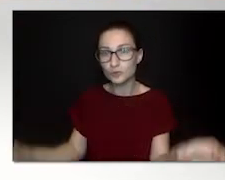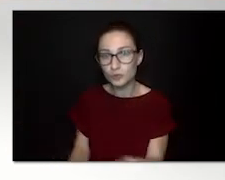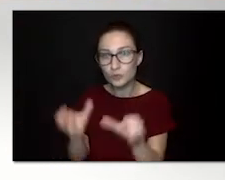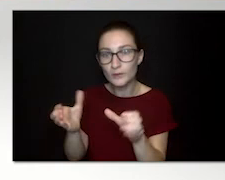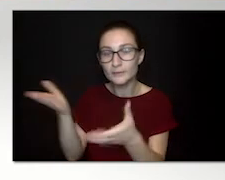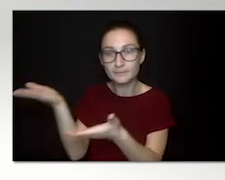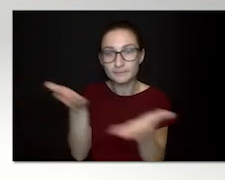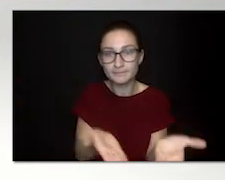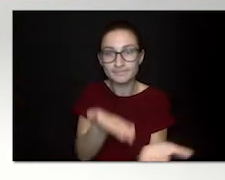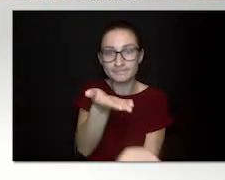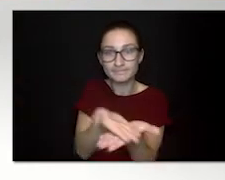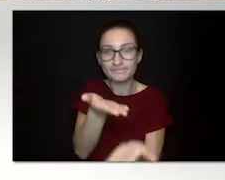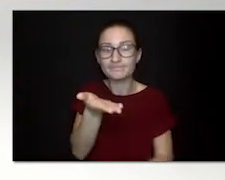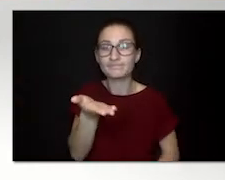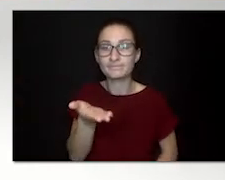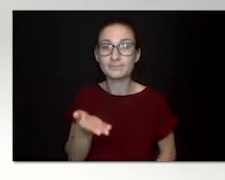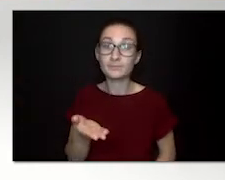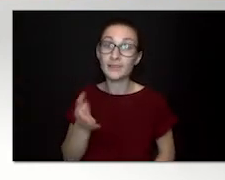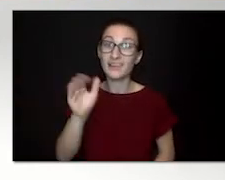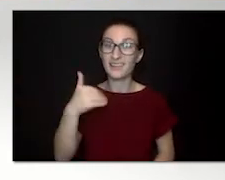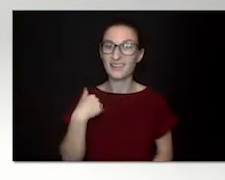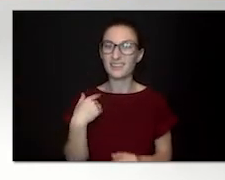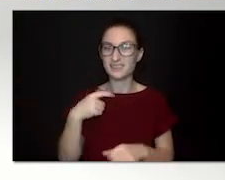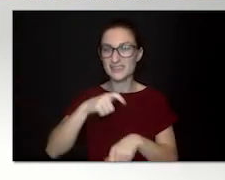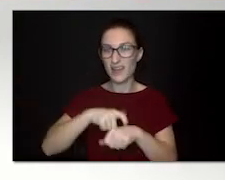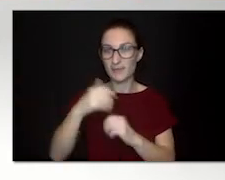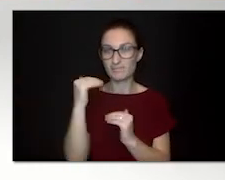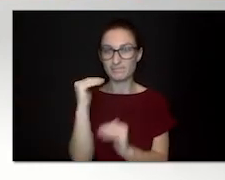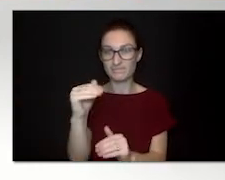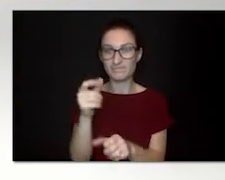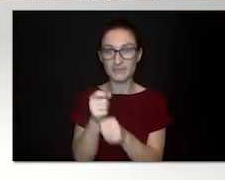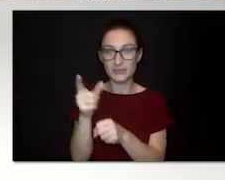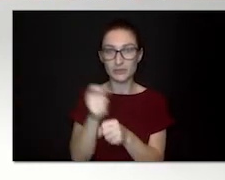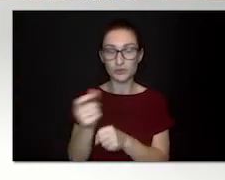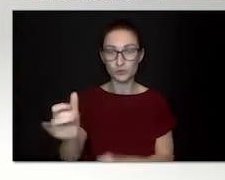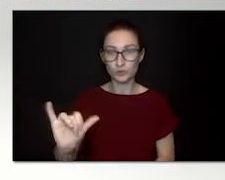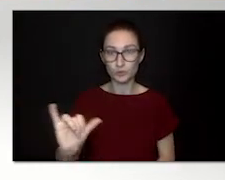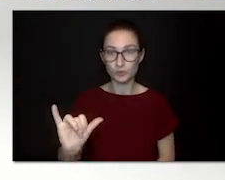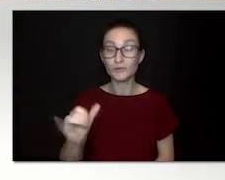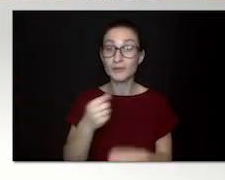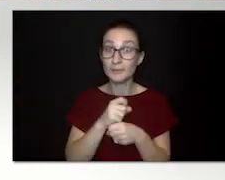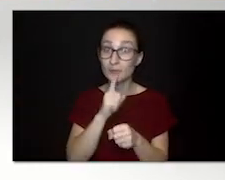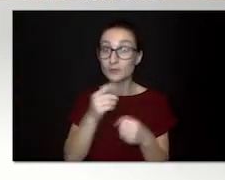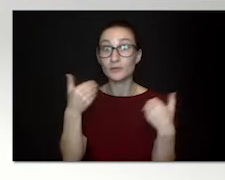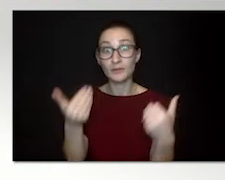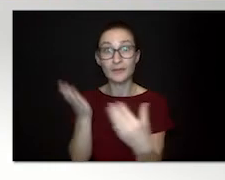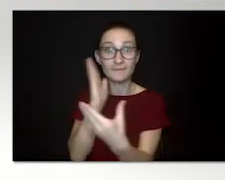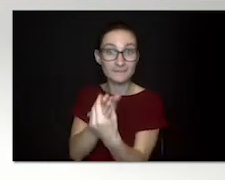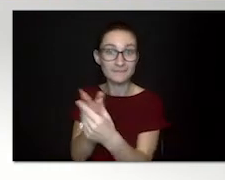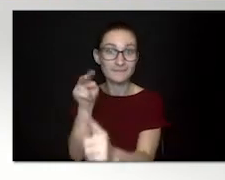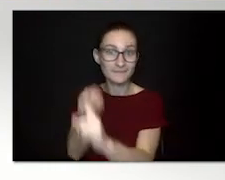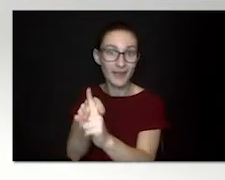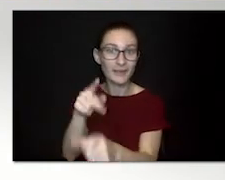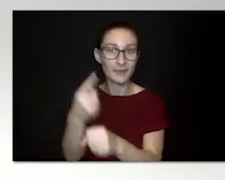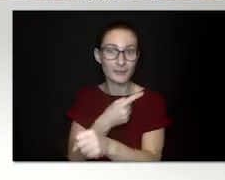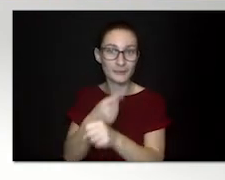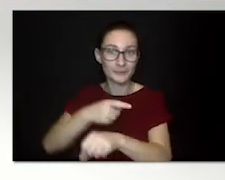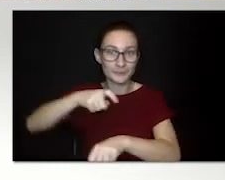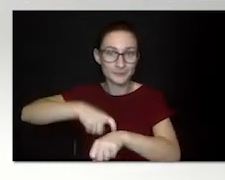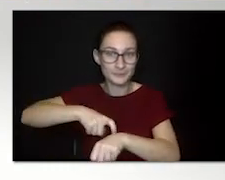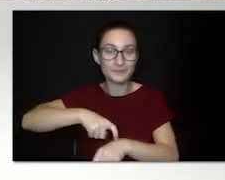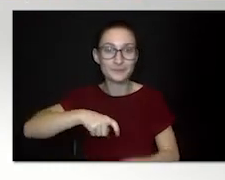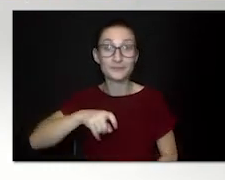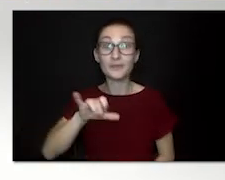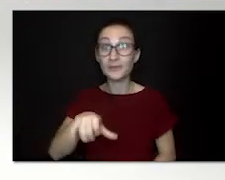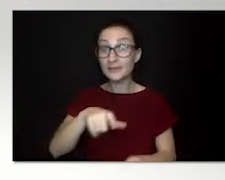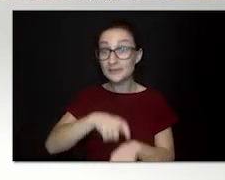time limitations when these have to be filed each year. And you definitely want to make sure that you are filing them in the appropriate